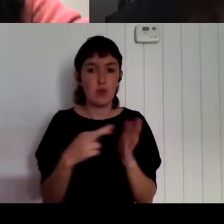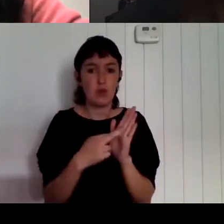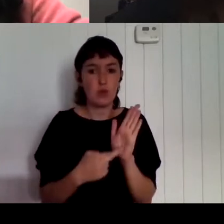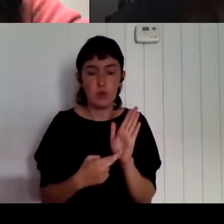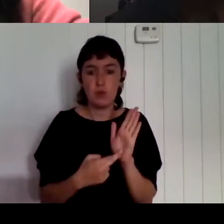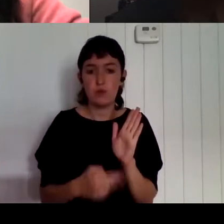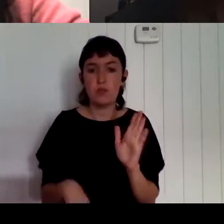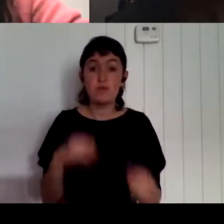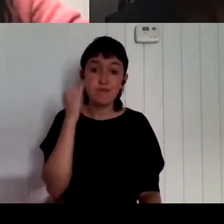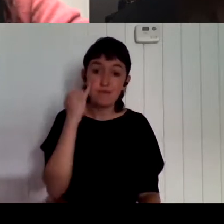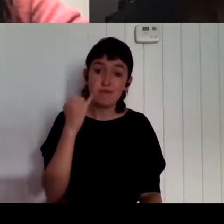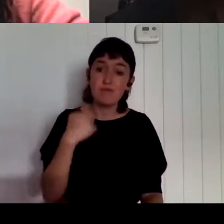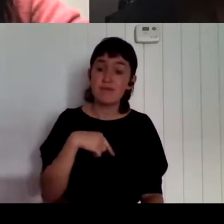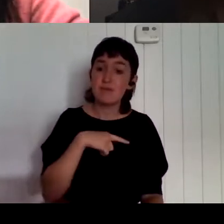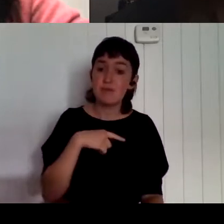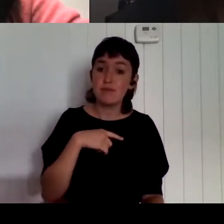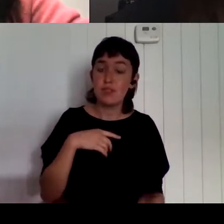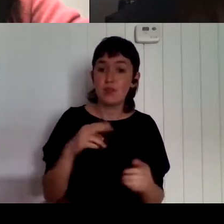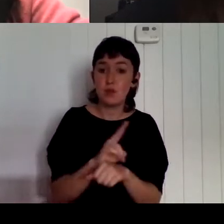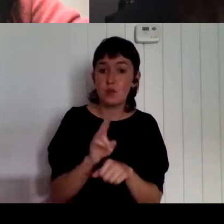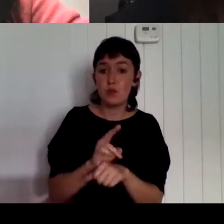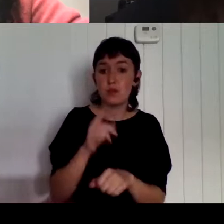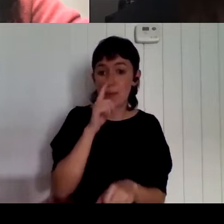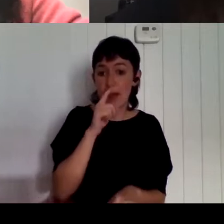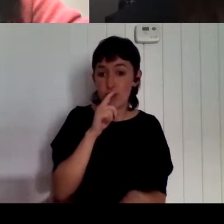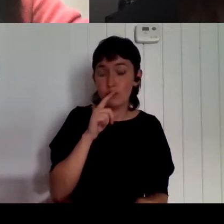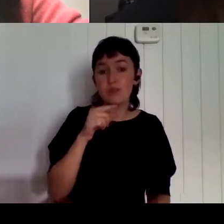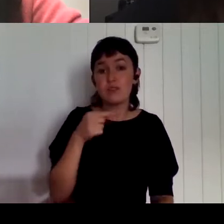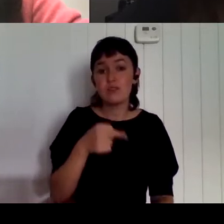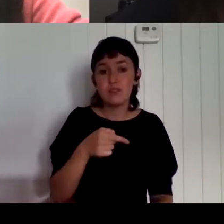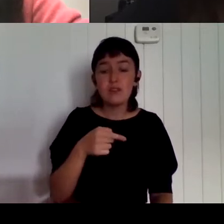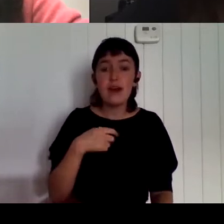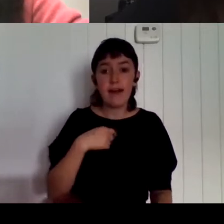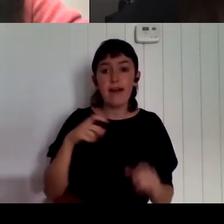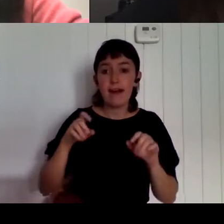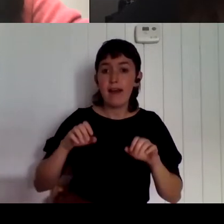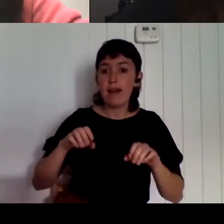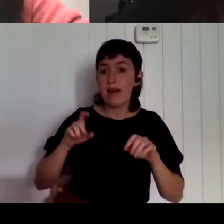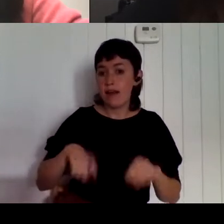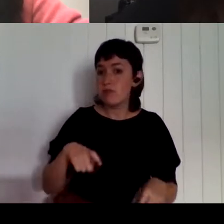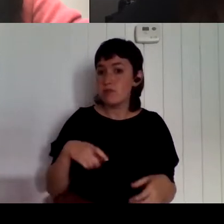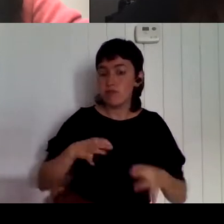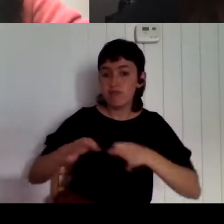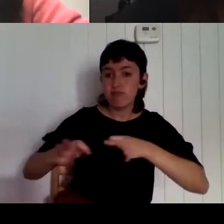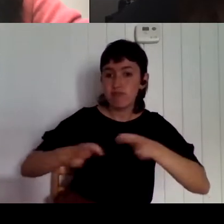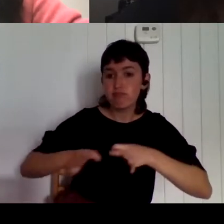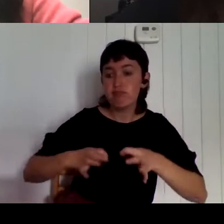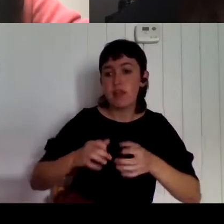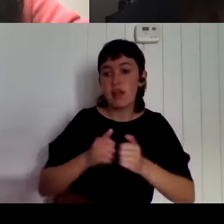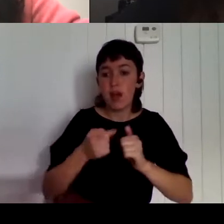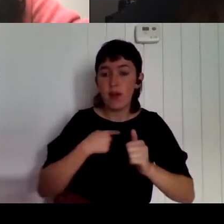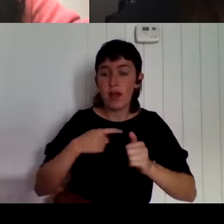I'm scratching them when I'm scratching them. Am I doing something to minimize that pain? And because this is an invertebrate, there's